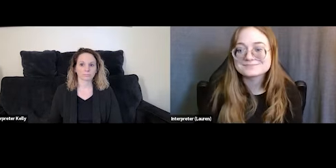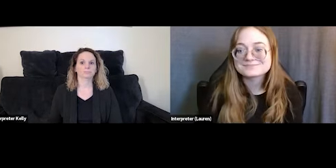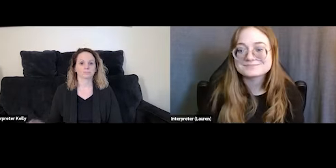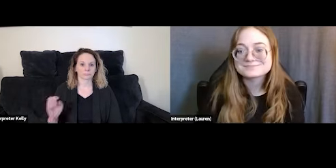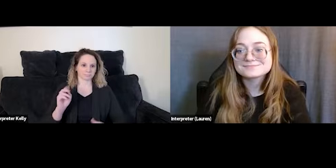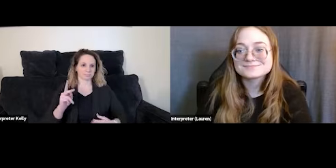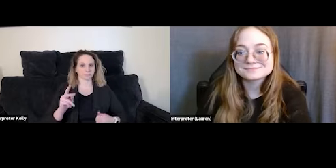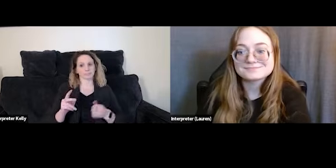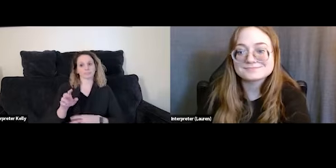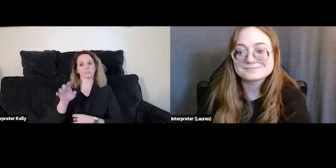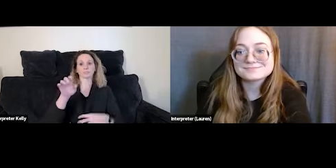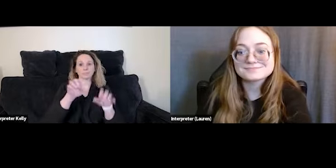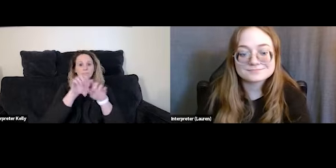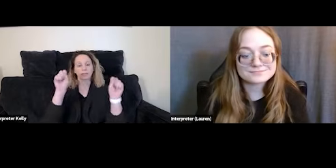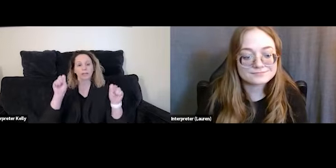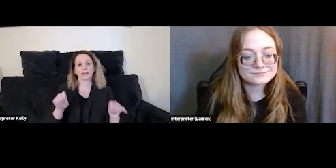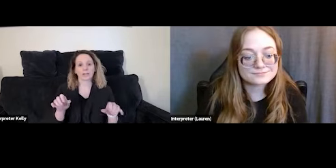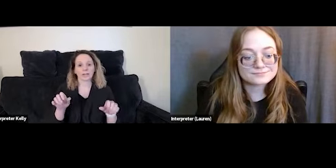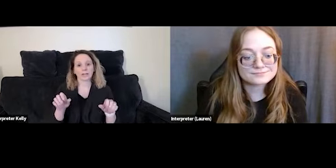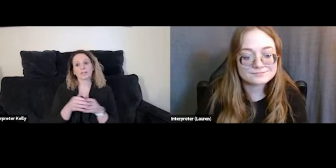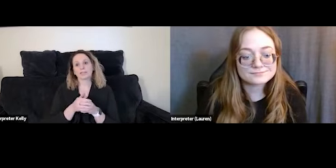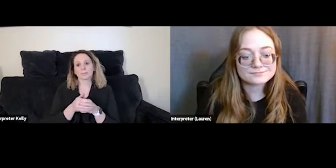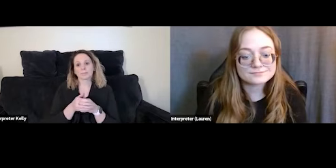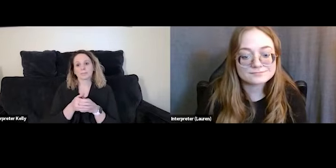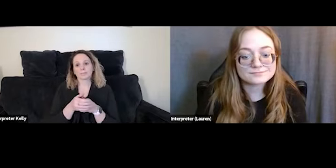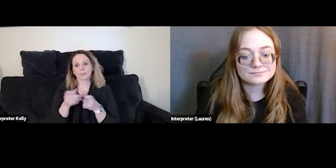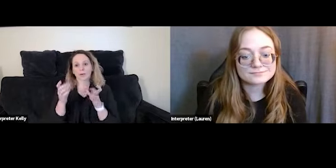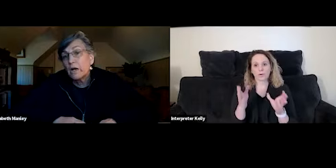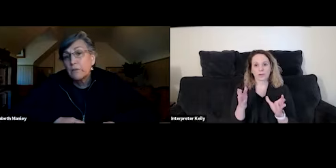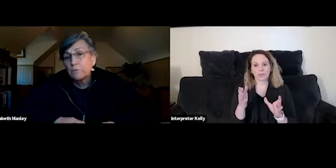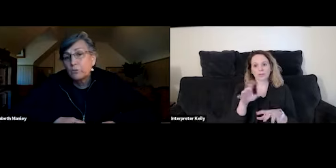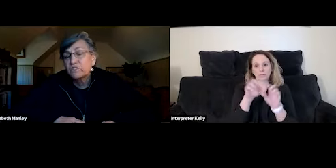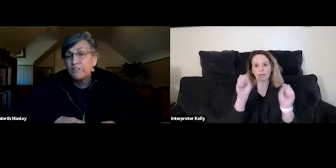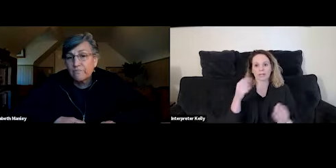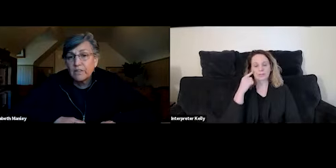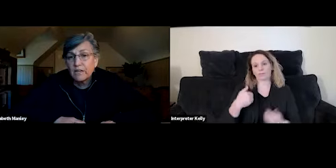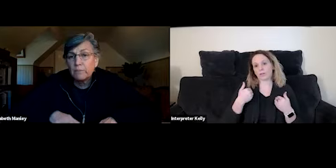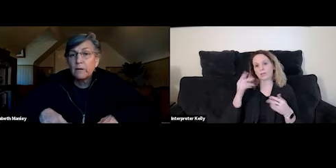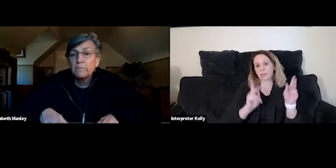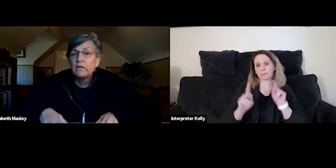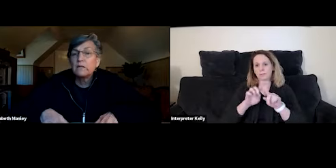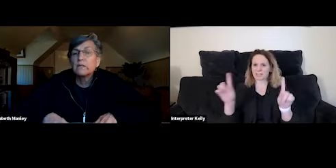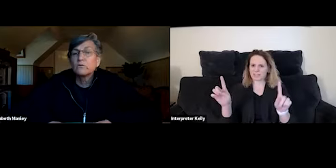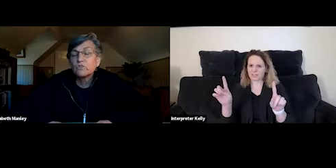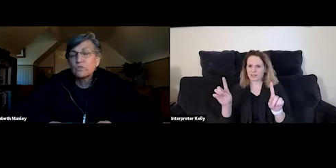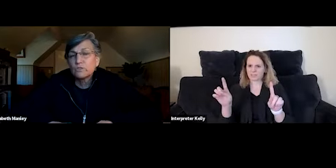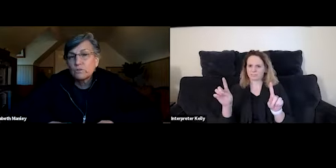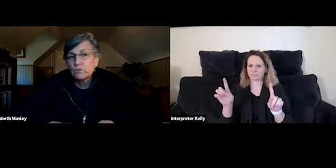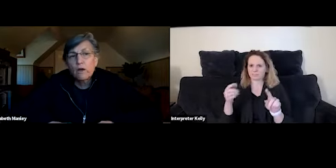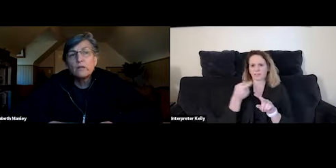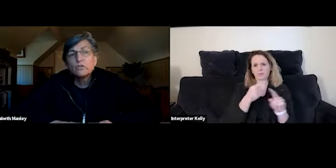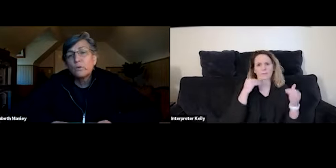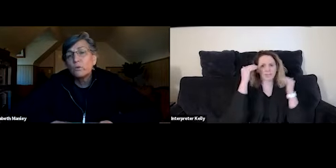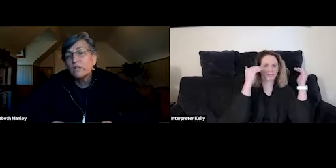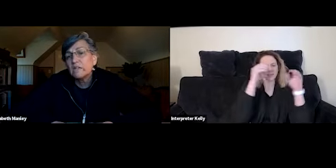The systems coordination in the system for young people is different than it might be in the adult